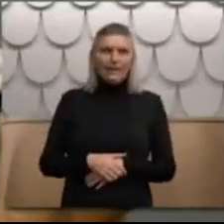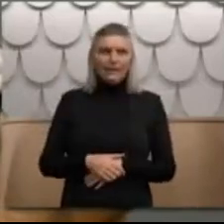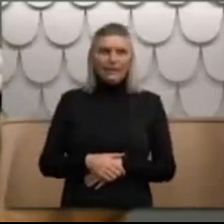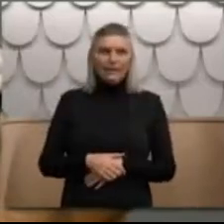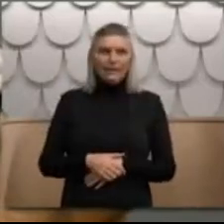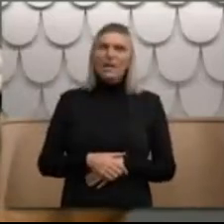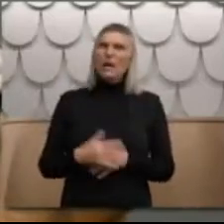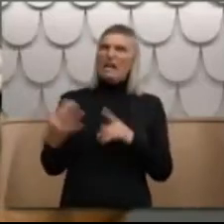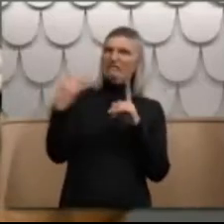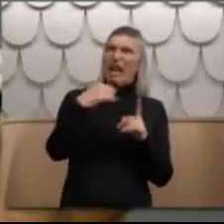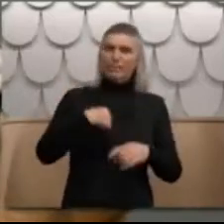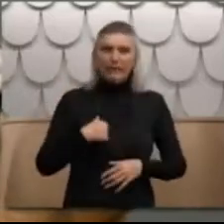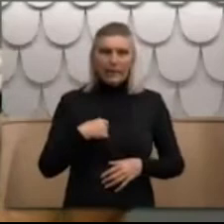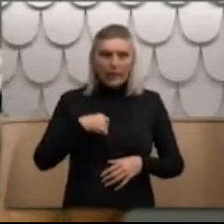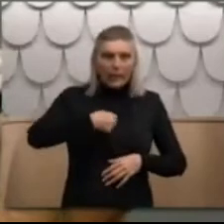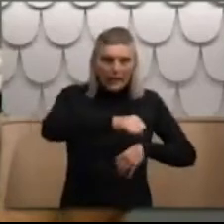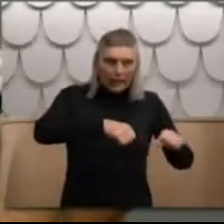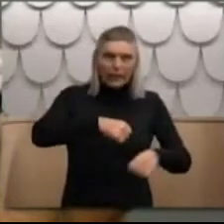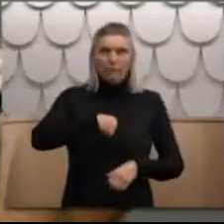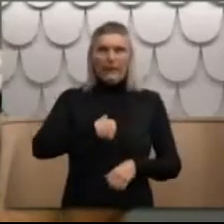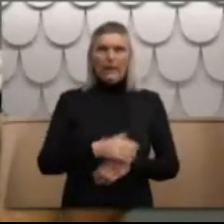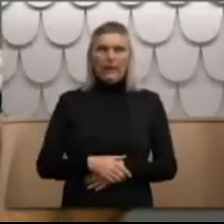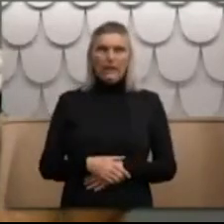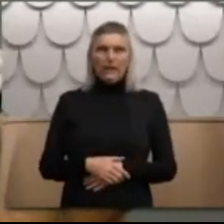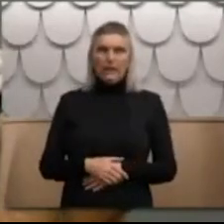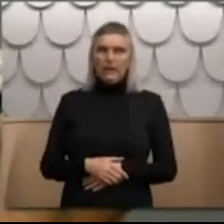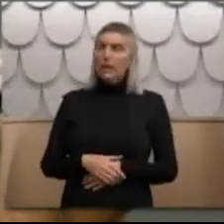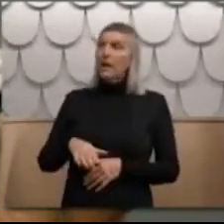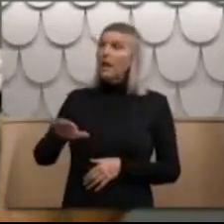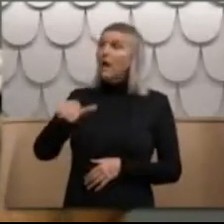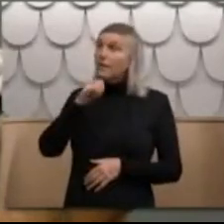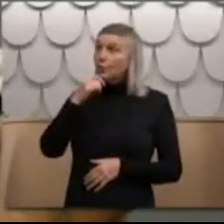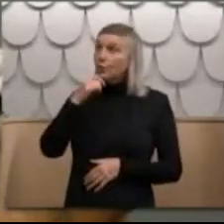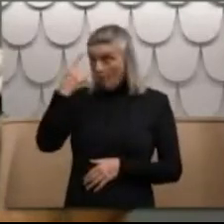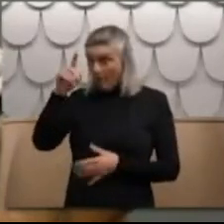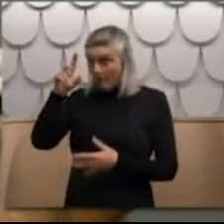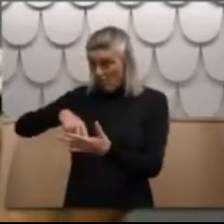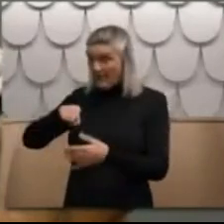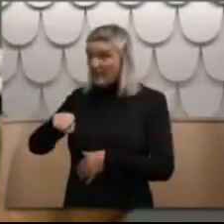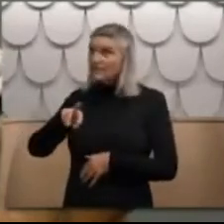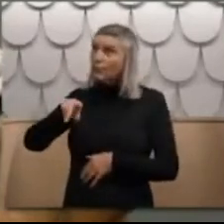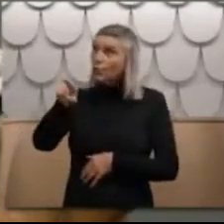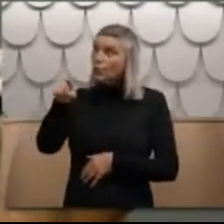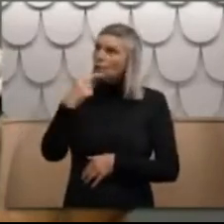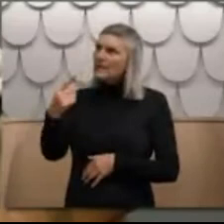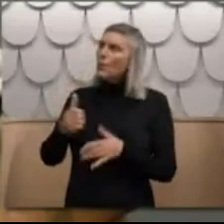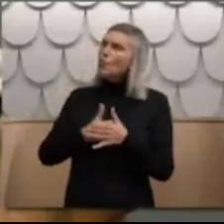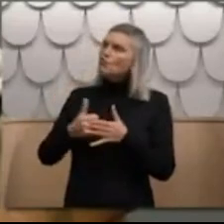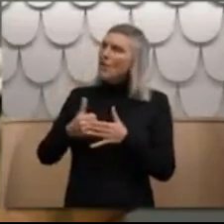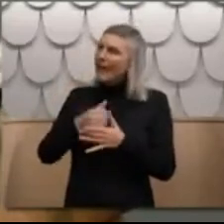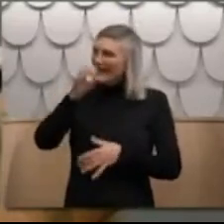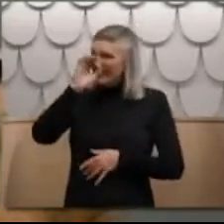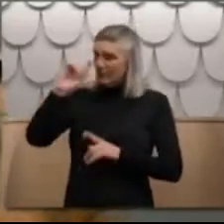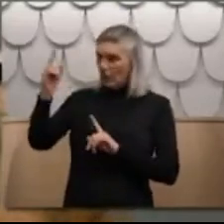And you say, you've told me, if you don't mind me reading out the section again, you said he would make regular